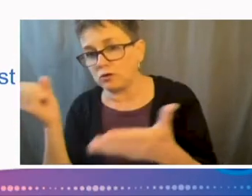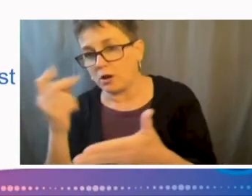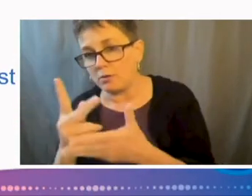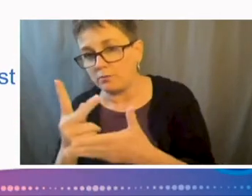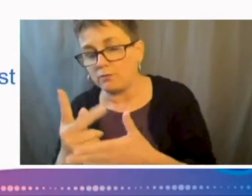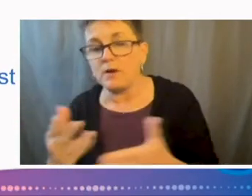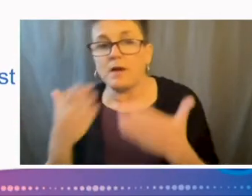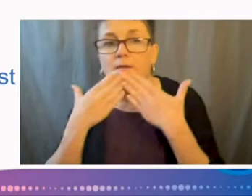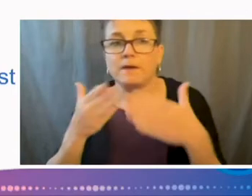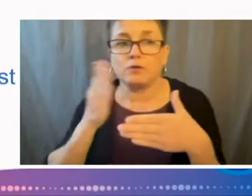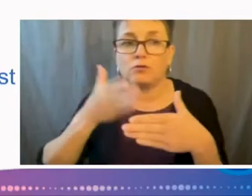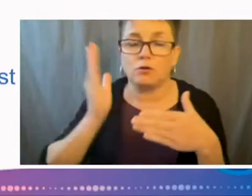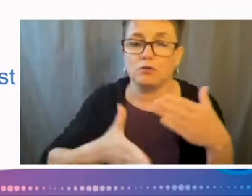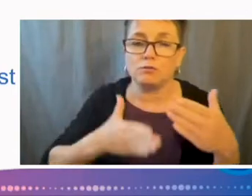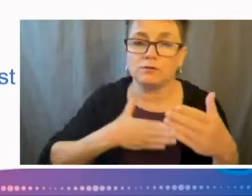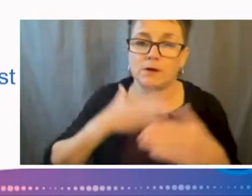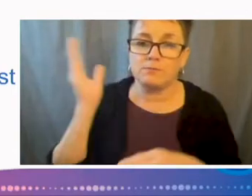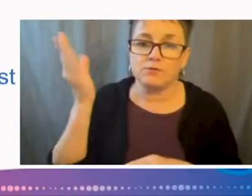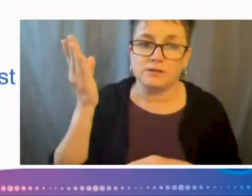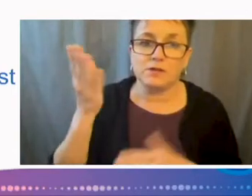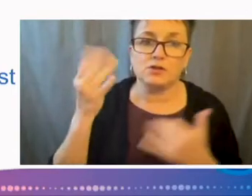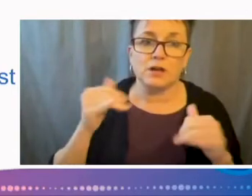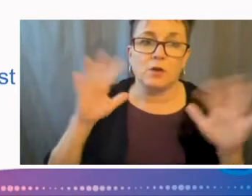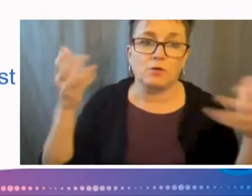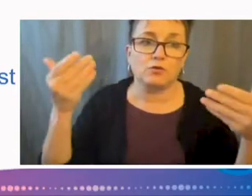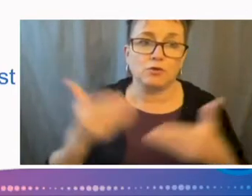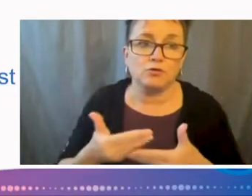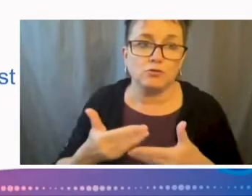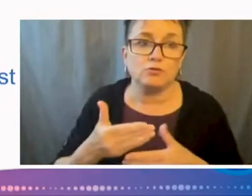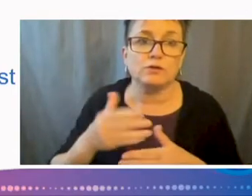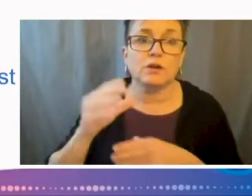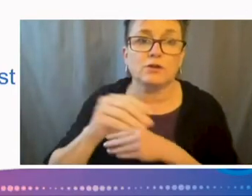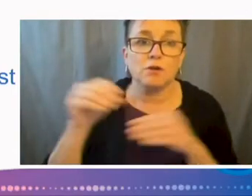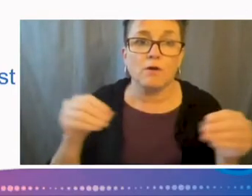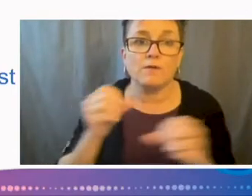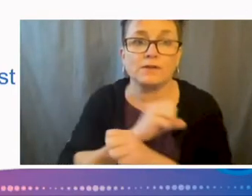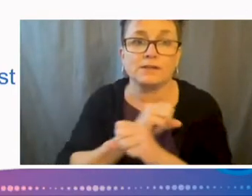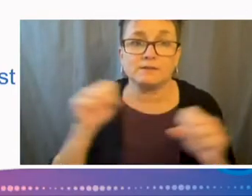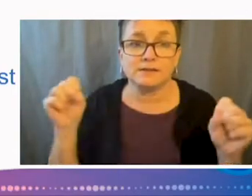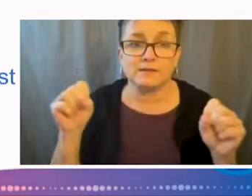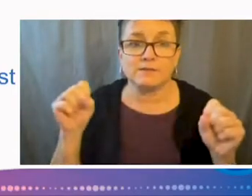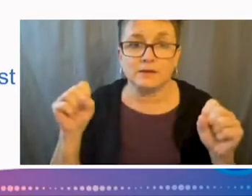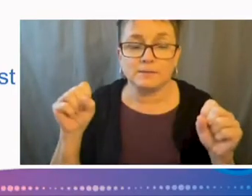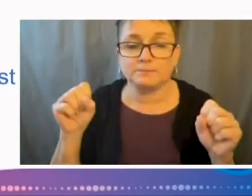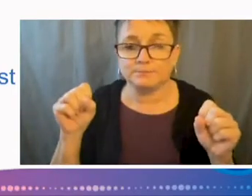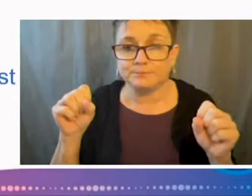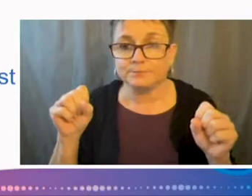At this time, I'd like to introduce from the Office of System Safety, Catherine Smith.